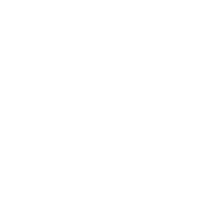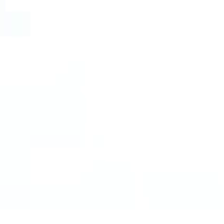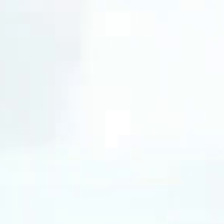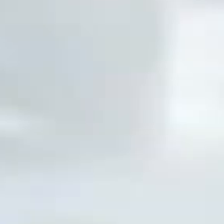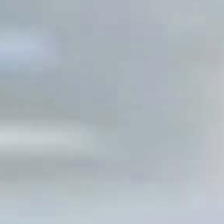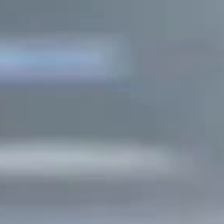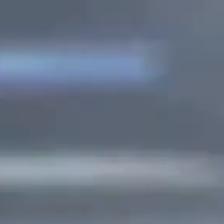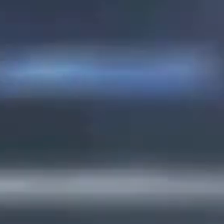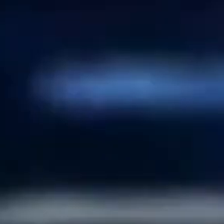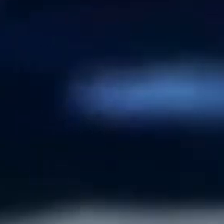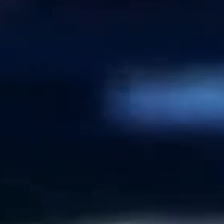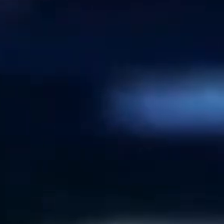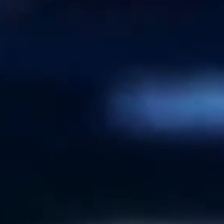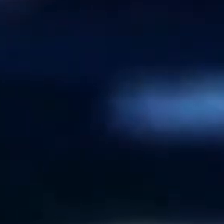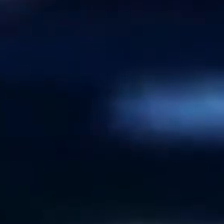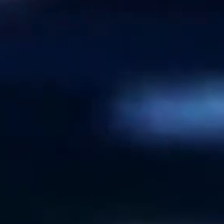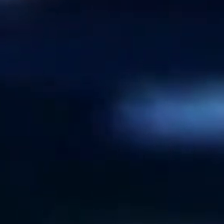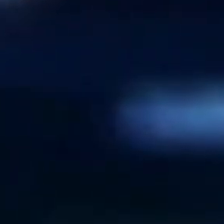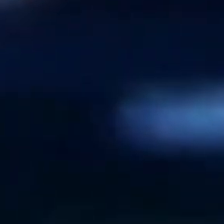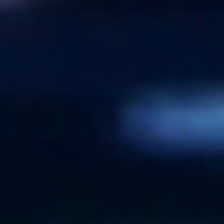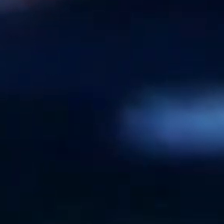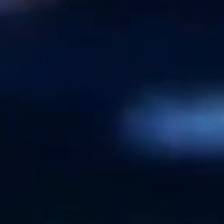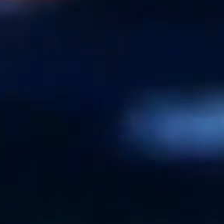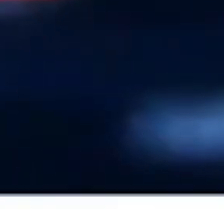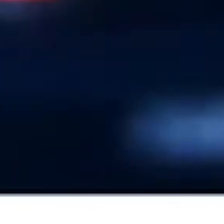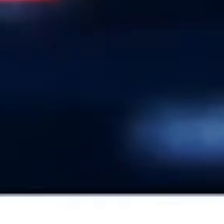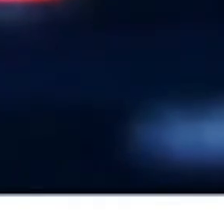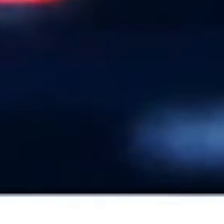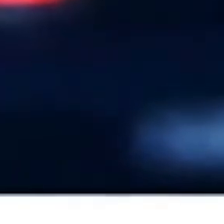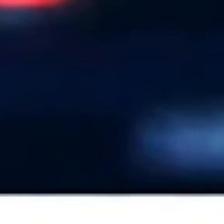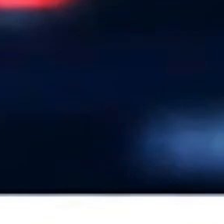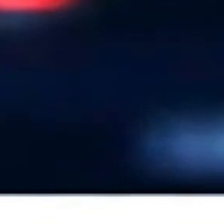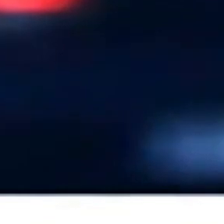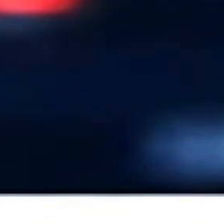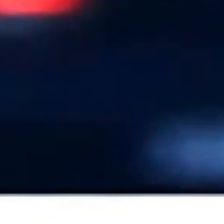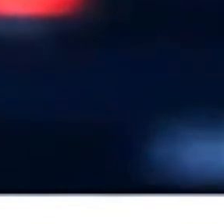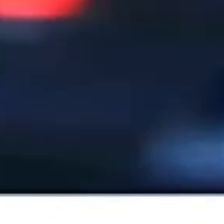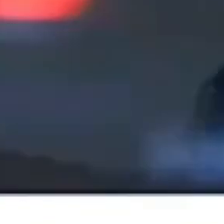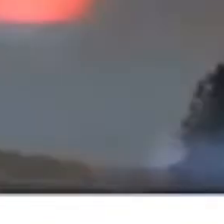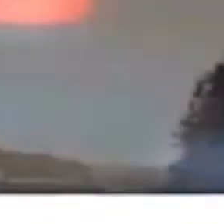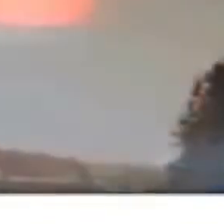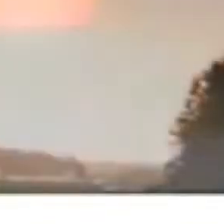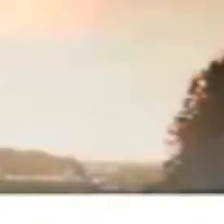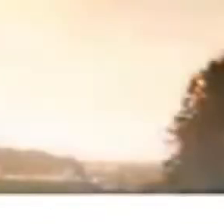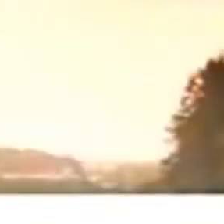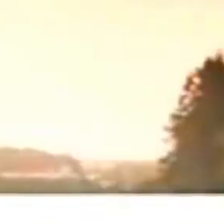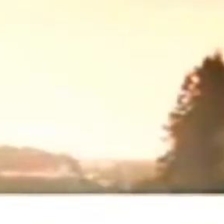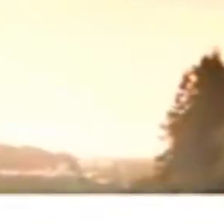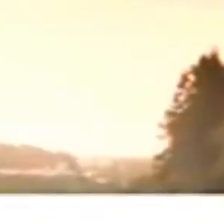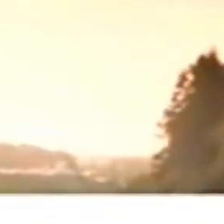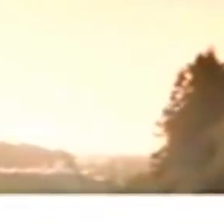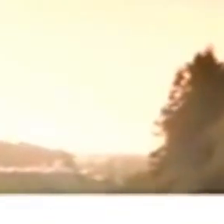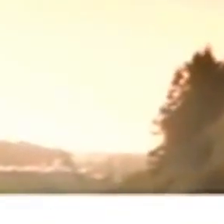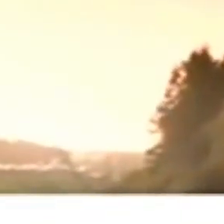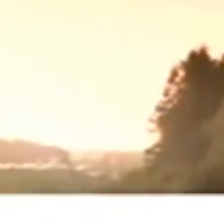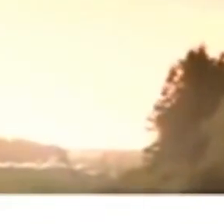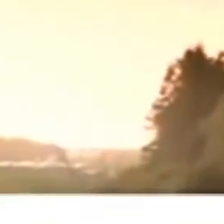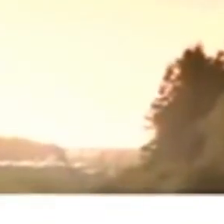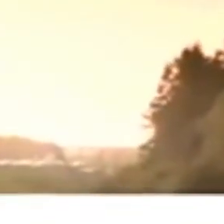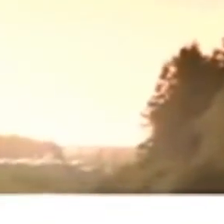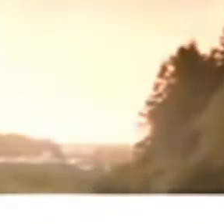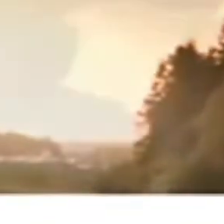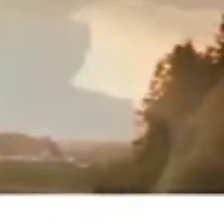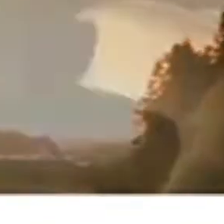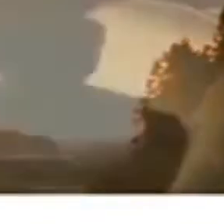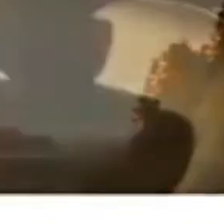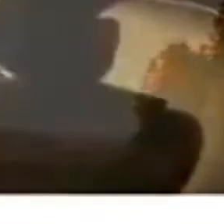Driving and riding without incidences on the road is such an amazing experience. But do you know while many road traffic crashes are avoidable, human